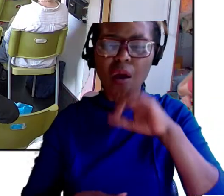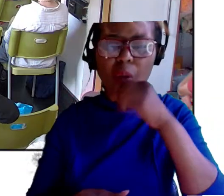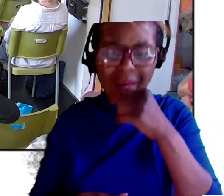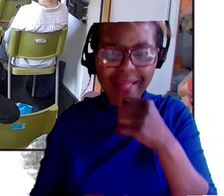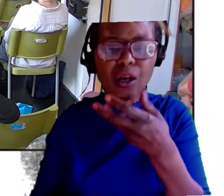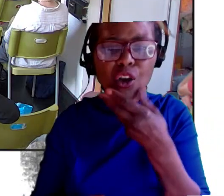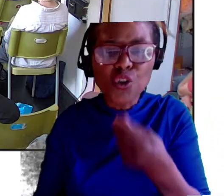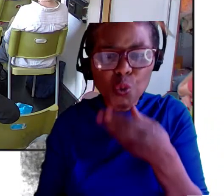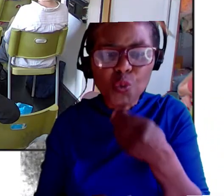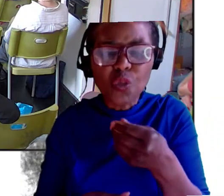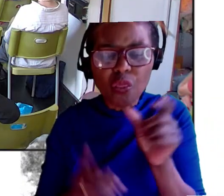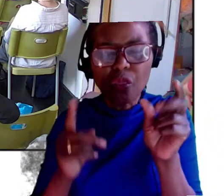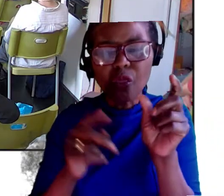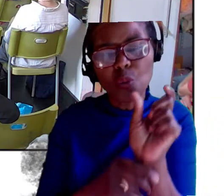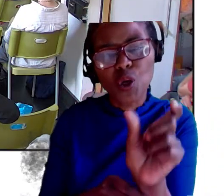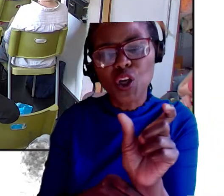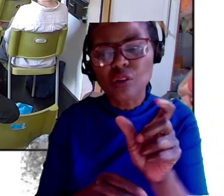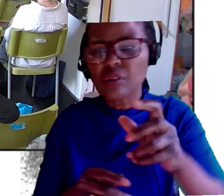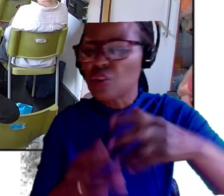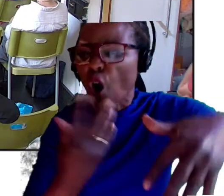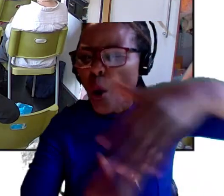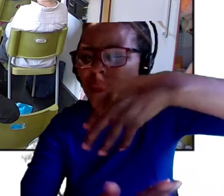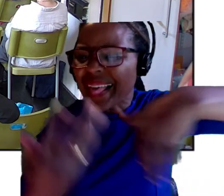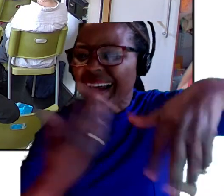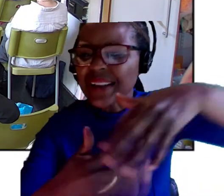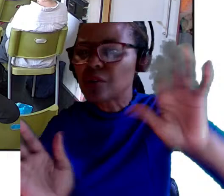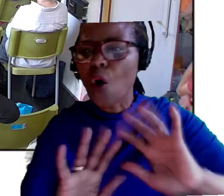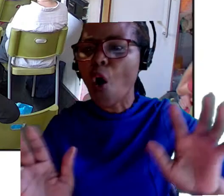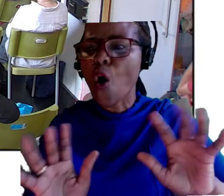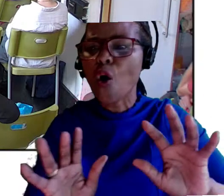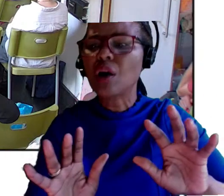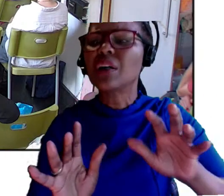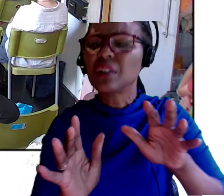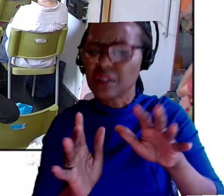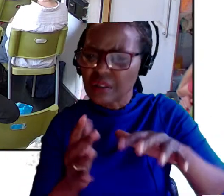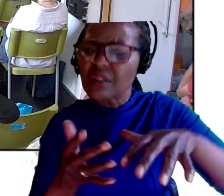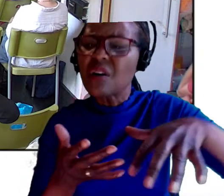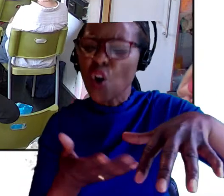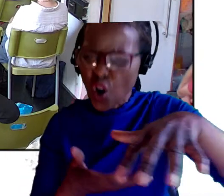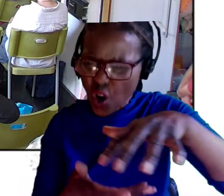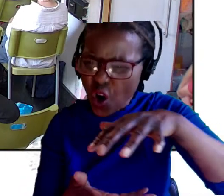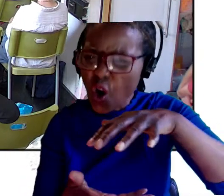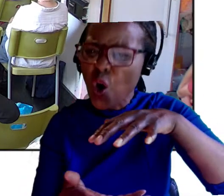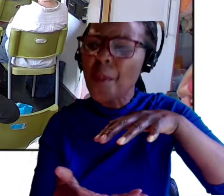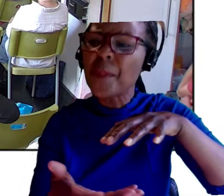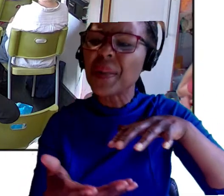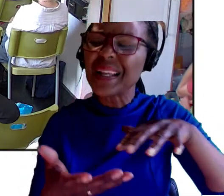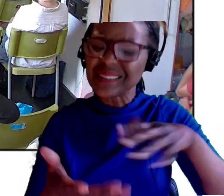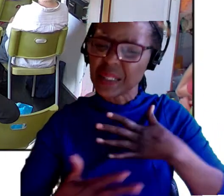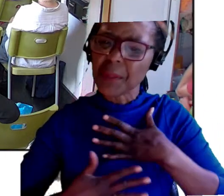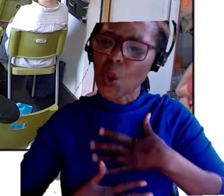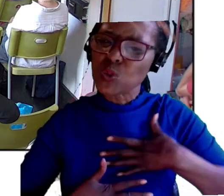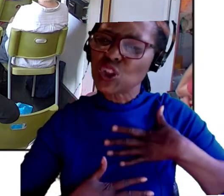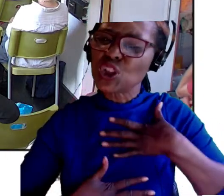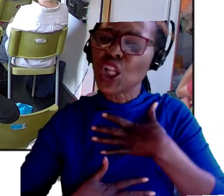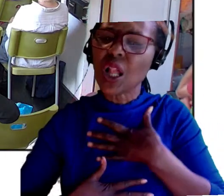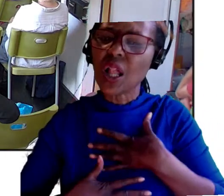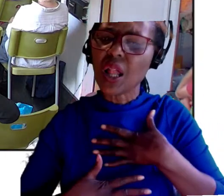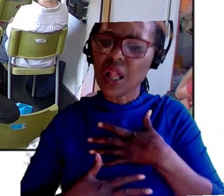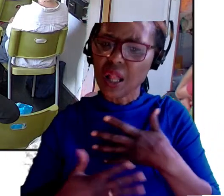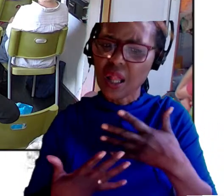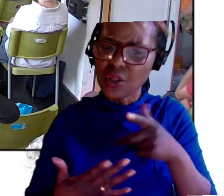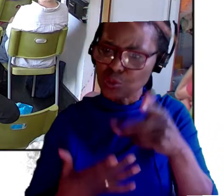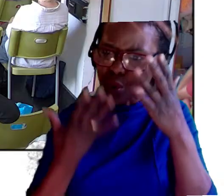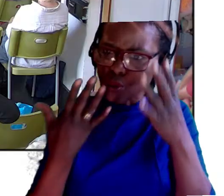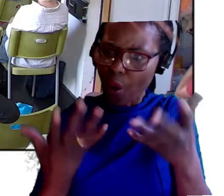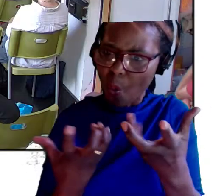way rather than talking about complicated emotion. It's a complex emotion because you don't know where you're going to fit in the grand scheme of things. That's the one thing that